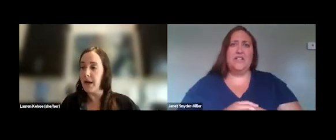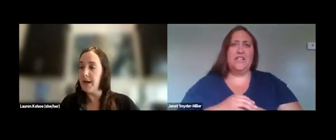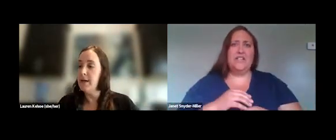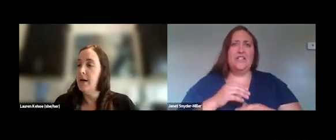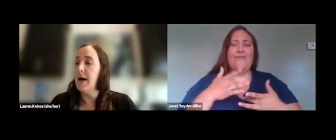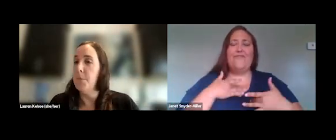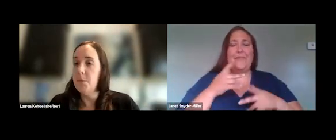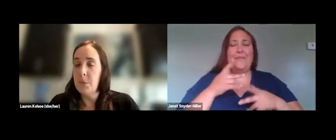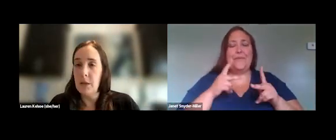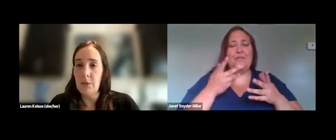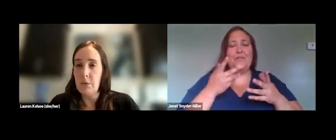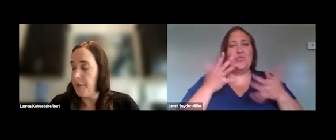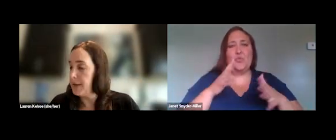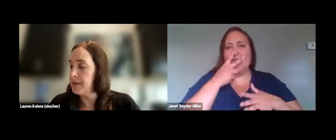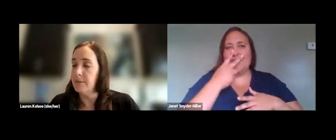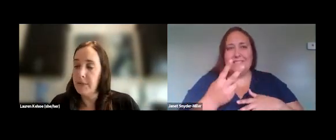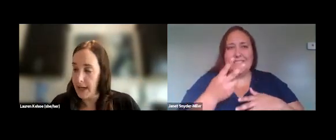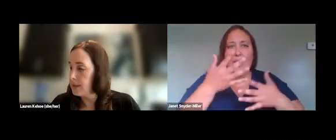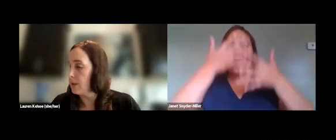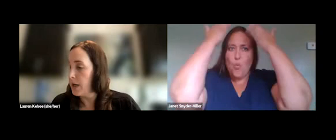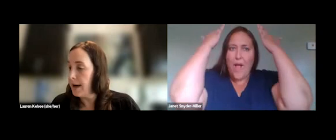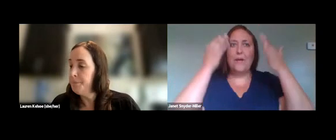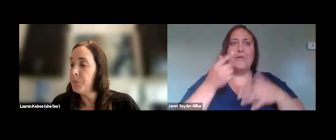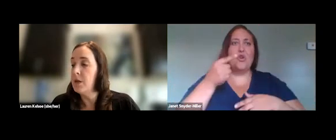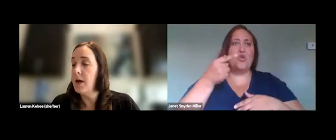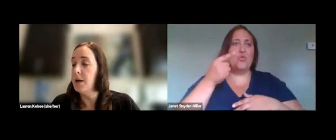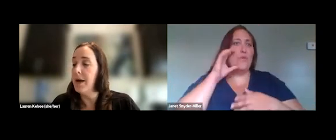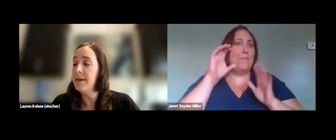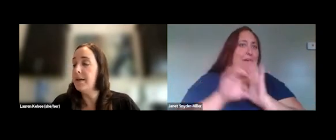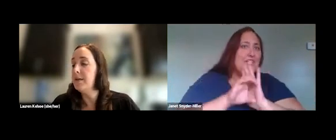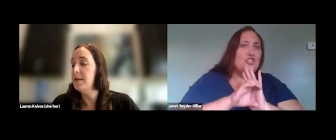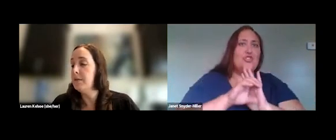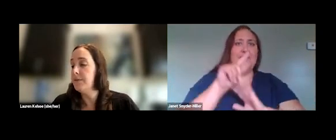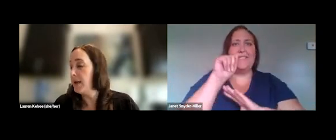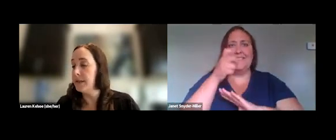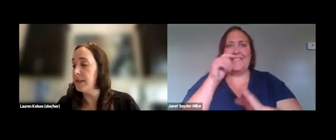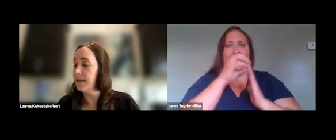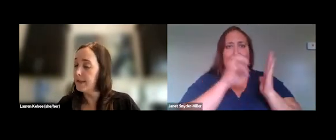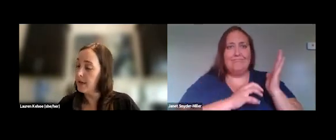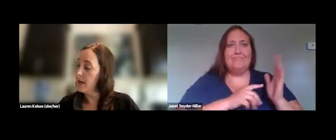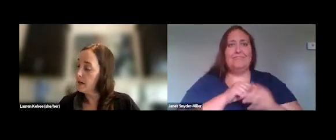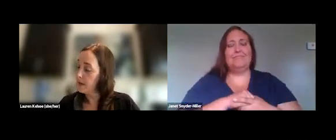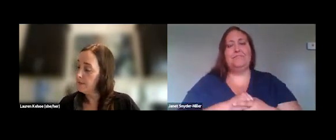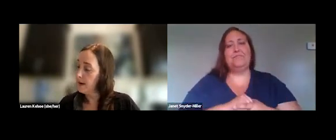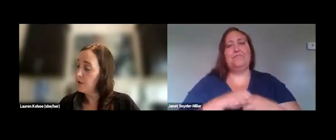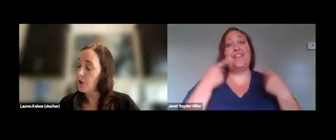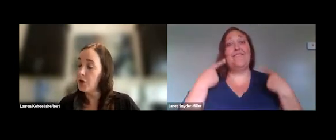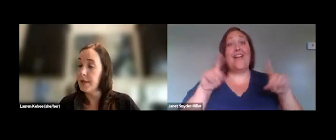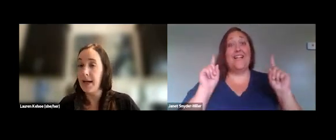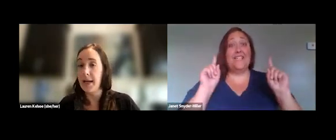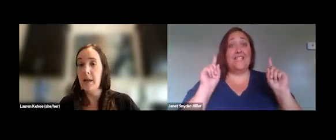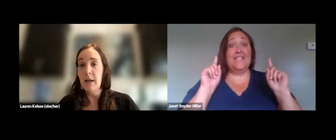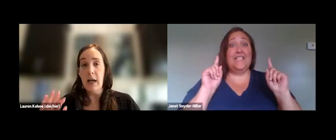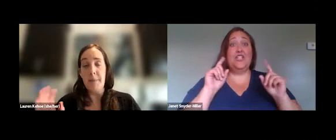overwhelmed by graphics and text and whatnot. And then finally, in this area of kind of